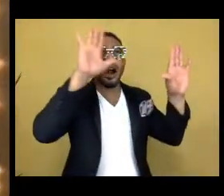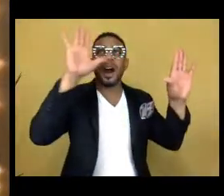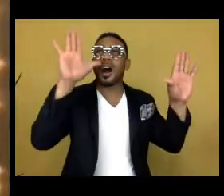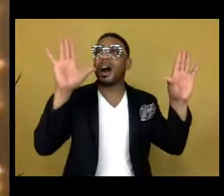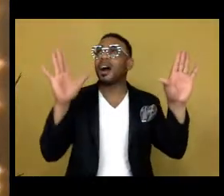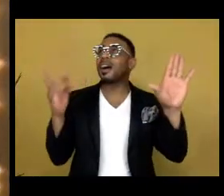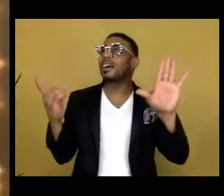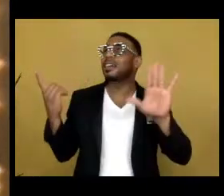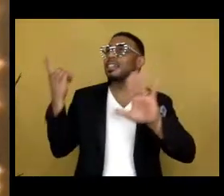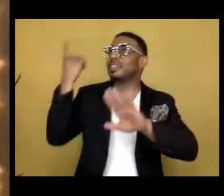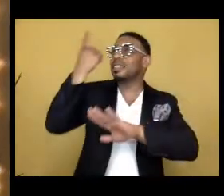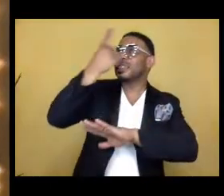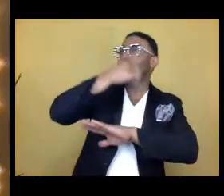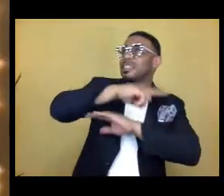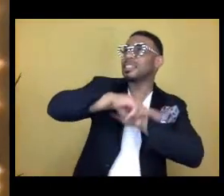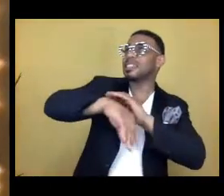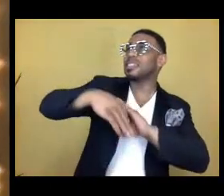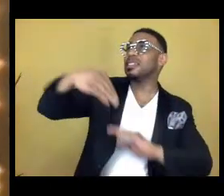broad